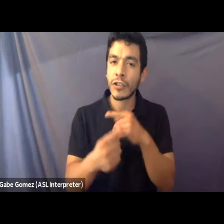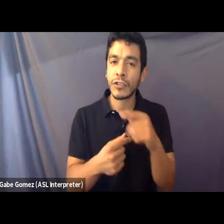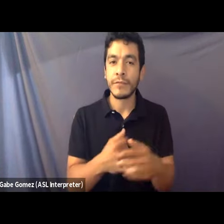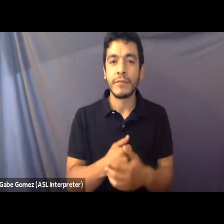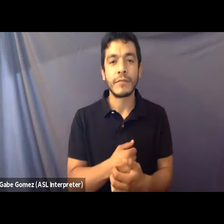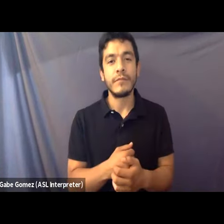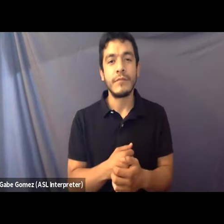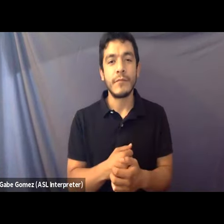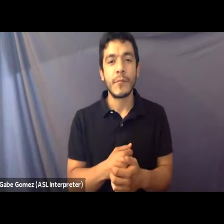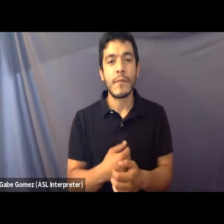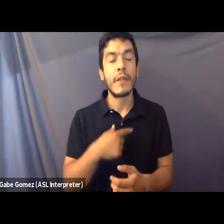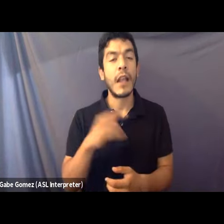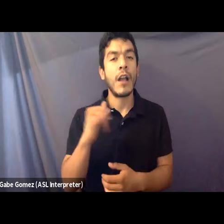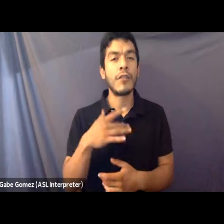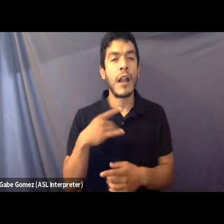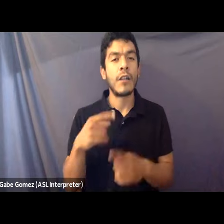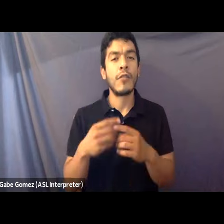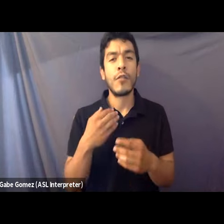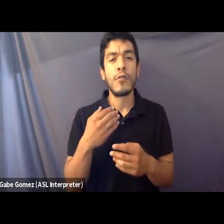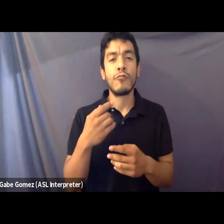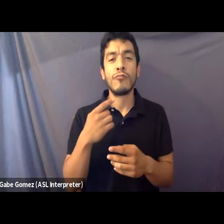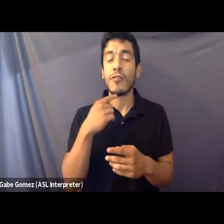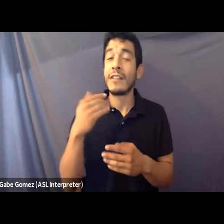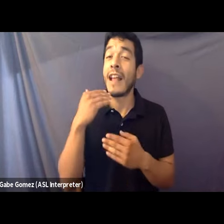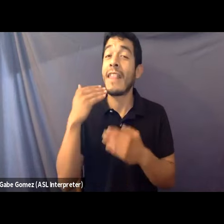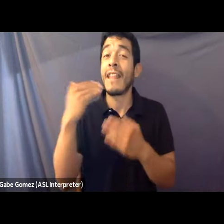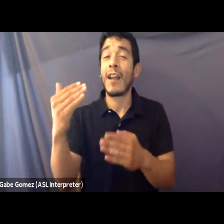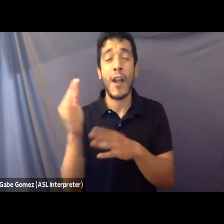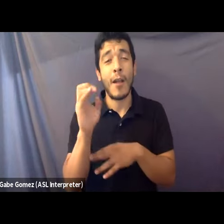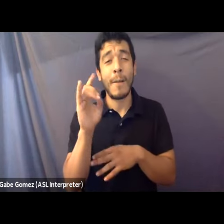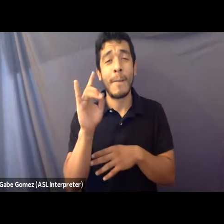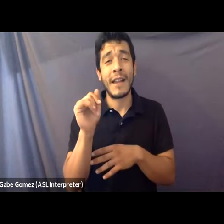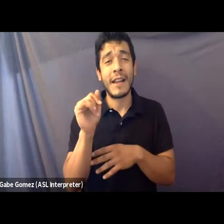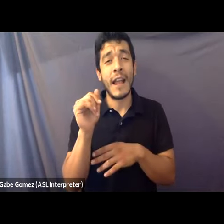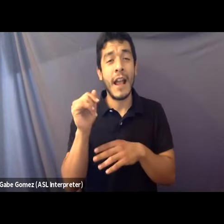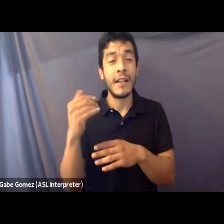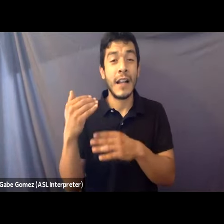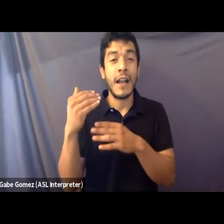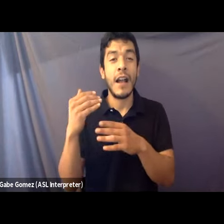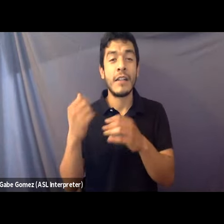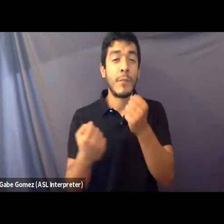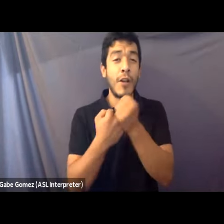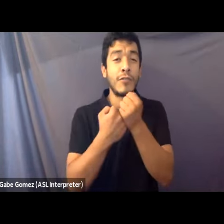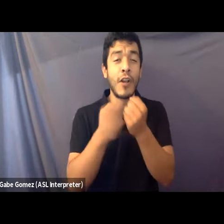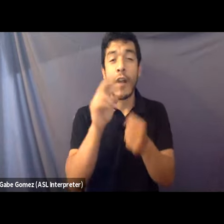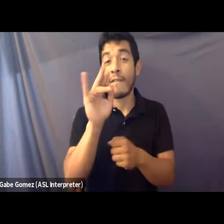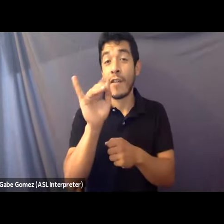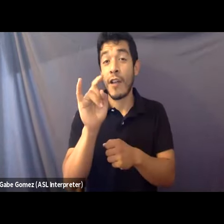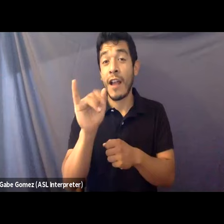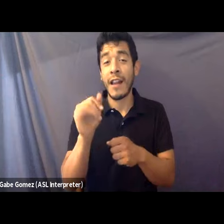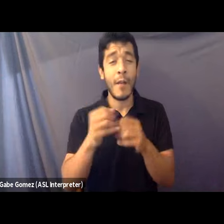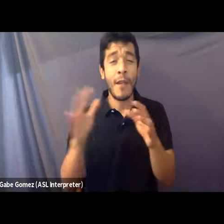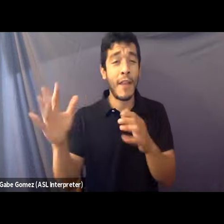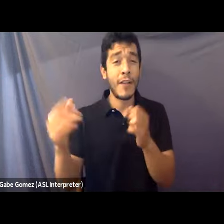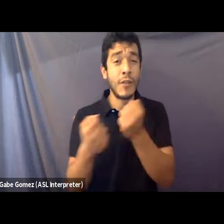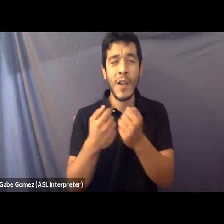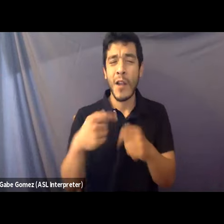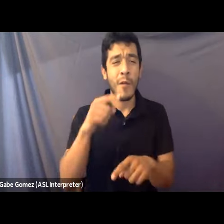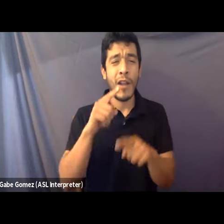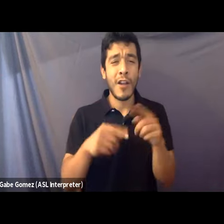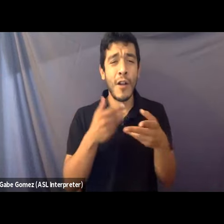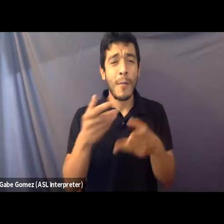I'd also like to give a shout out to our media sponsor, Variety. Without their support, we couldn't bring this series